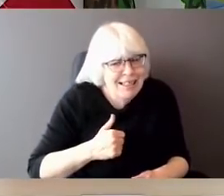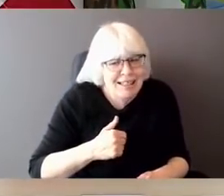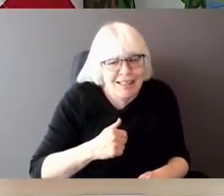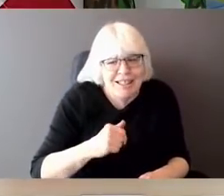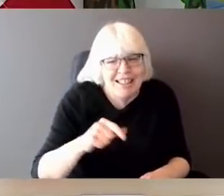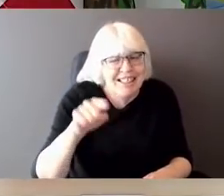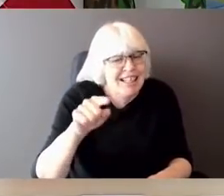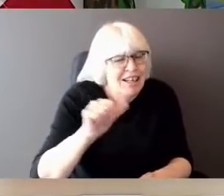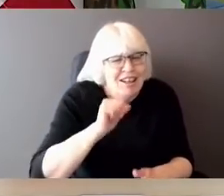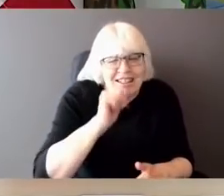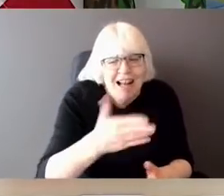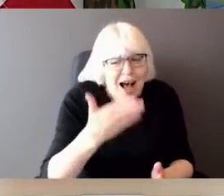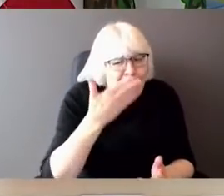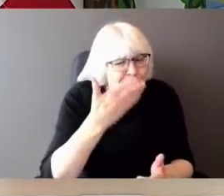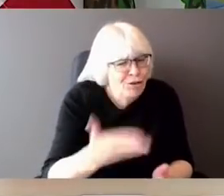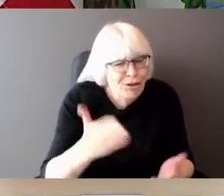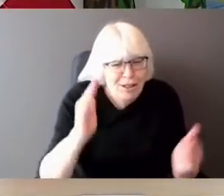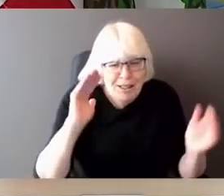other.